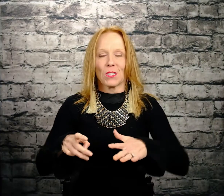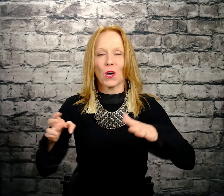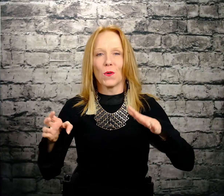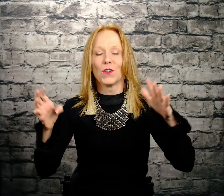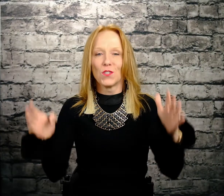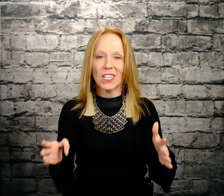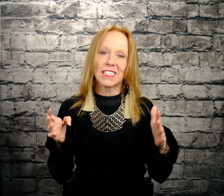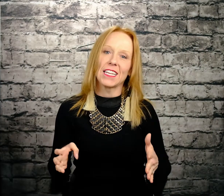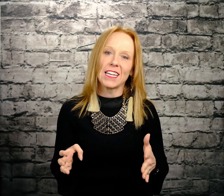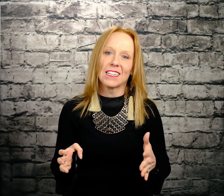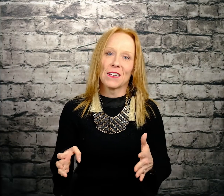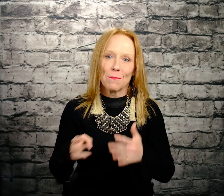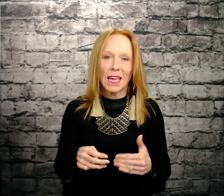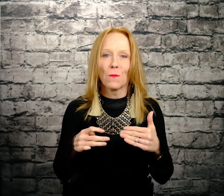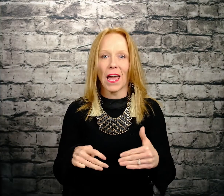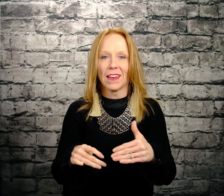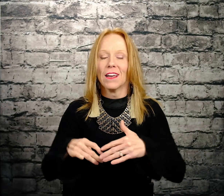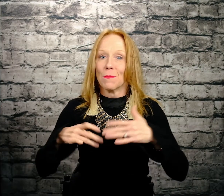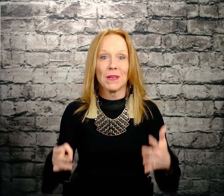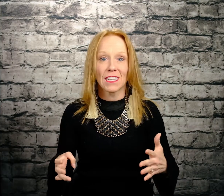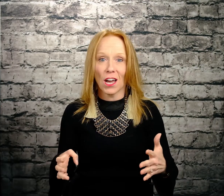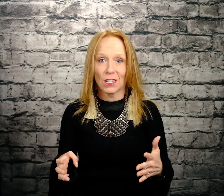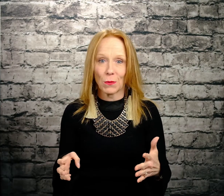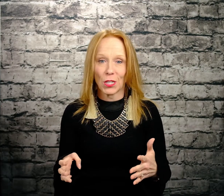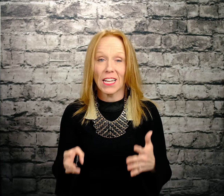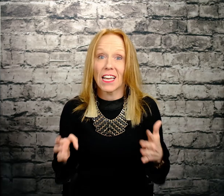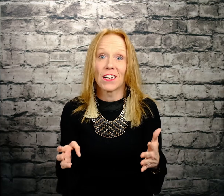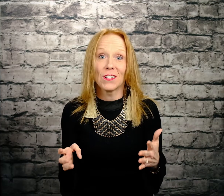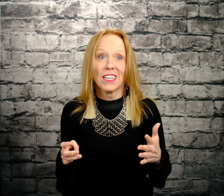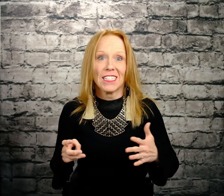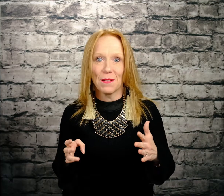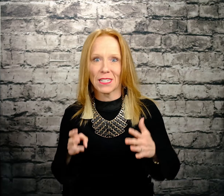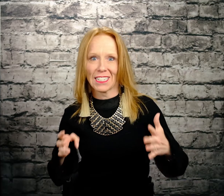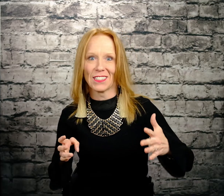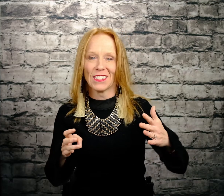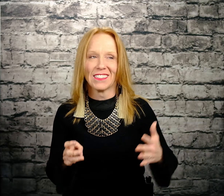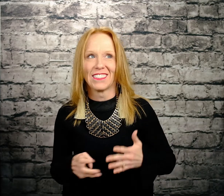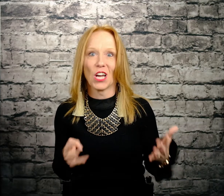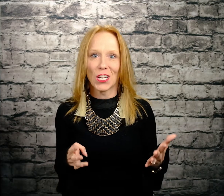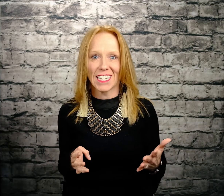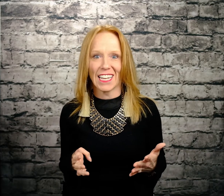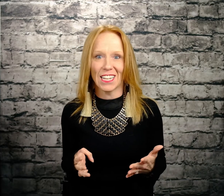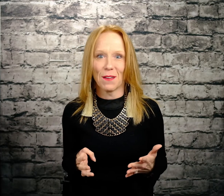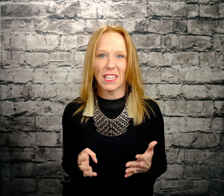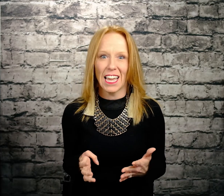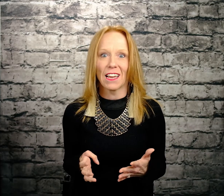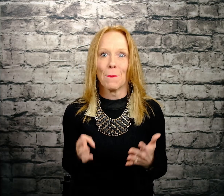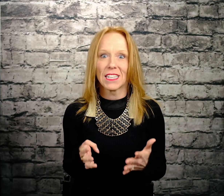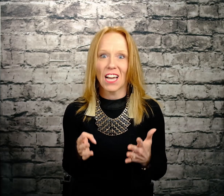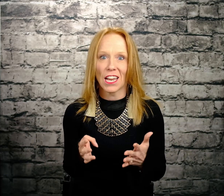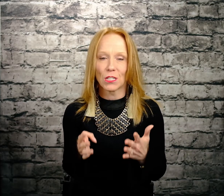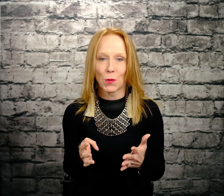Okay, so you've just seen me win Miss Kindness World. That title seems a little daunting at times to